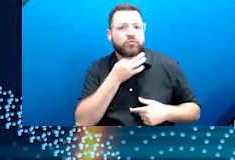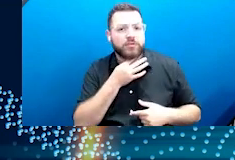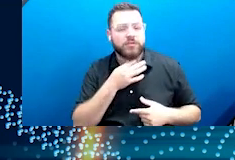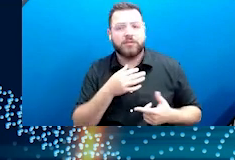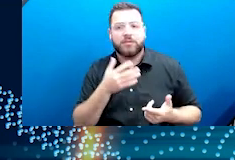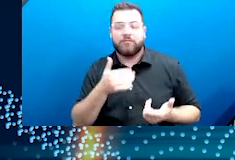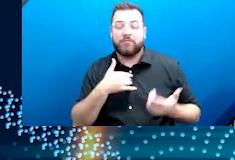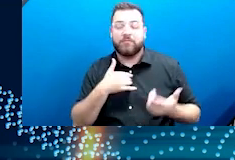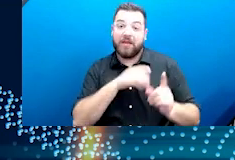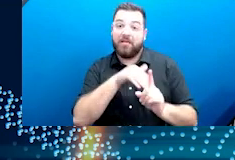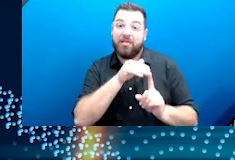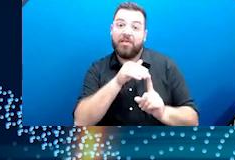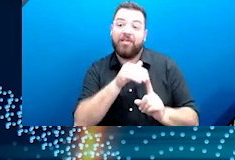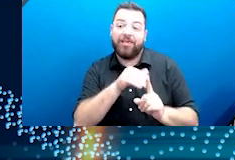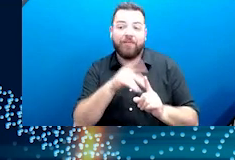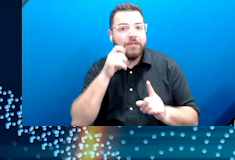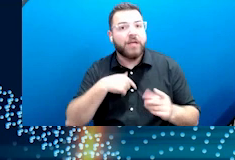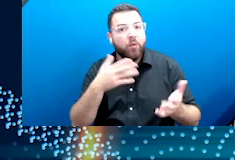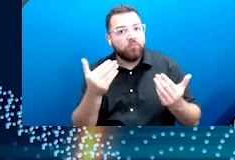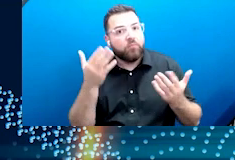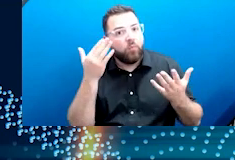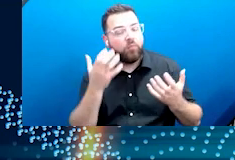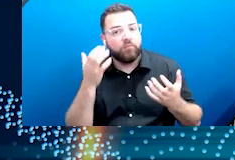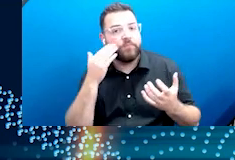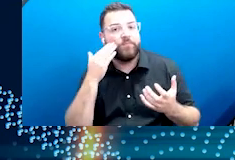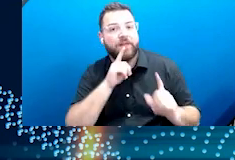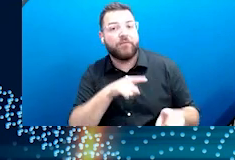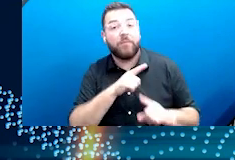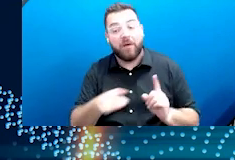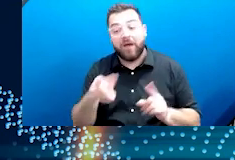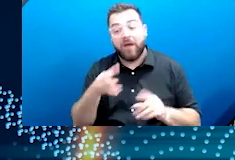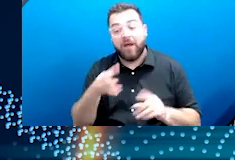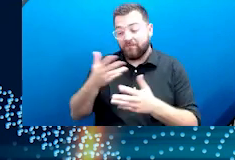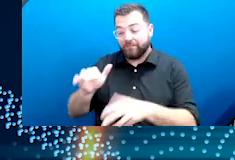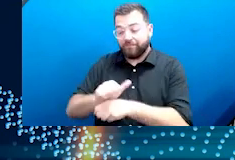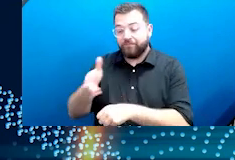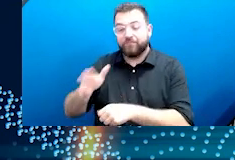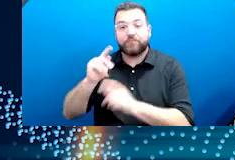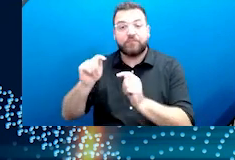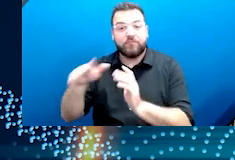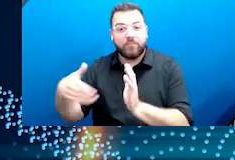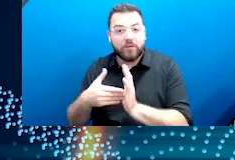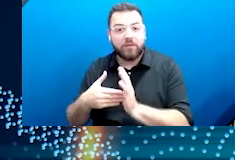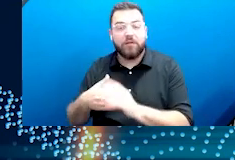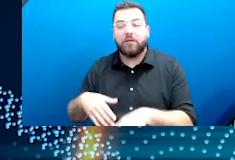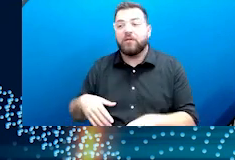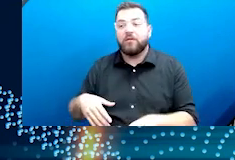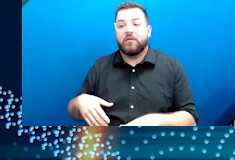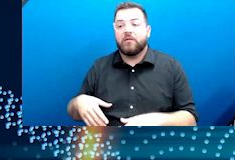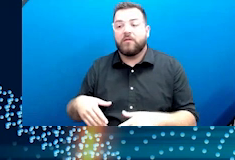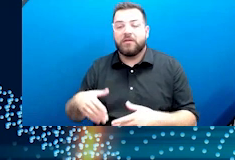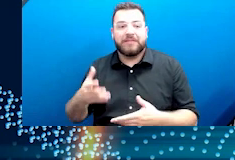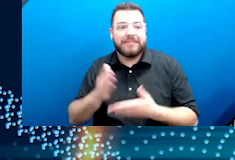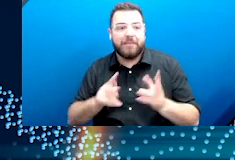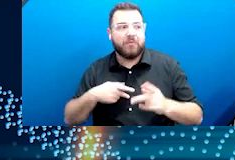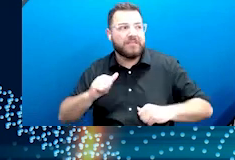it because I just want to know the answer. But after working in the tutoring center, I realized over and over again, I dealt with people who say, I was really like, I wasn't sure about coming in here, or they get